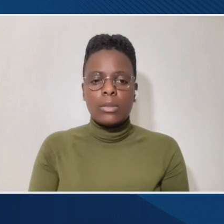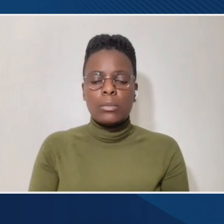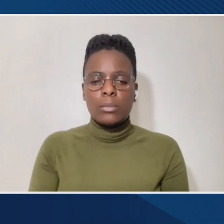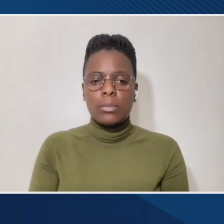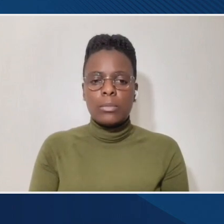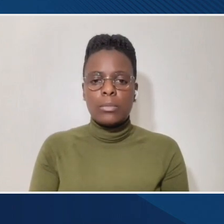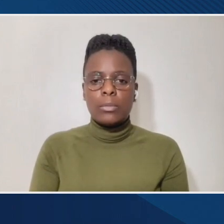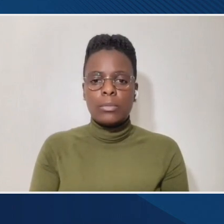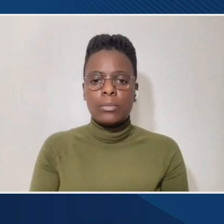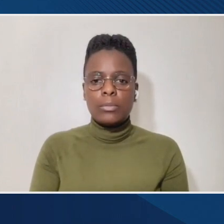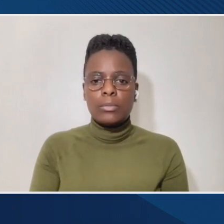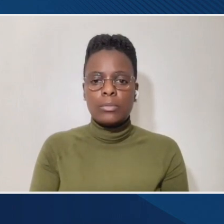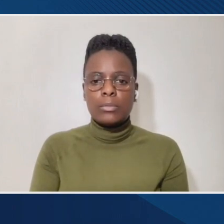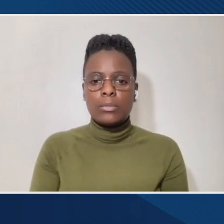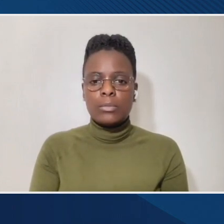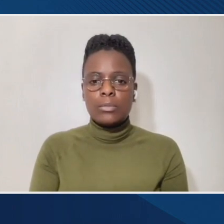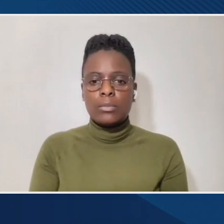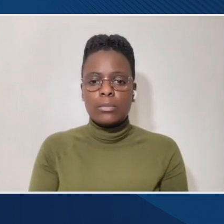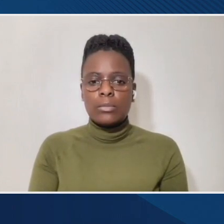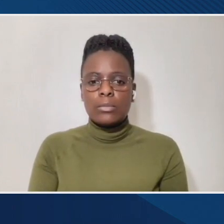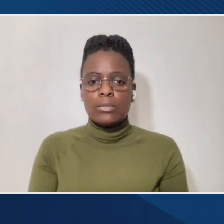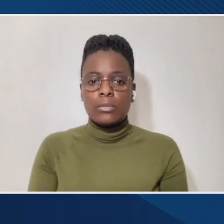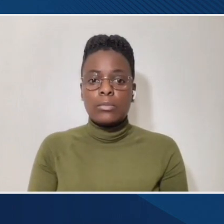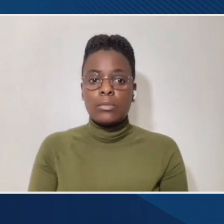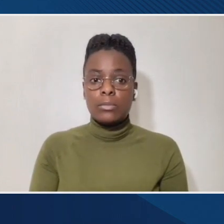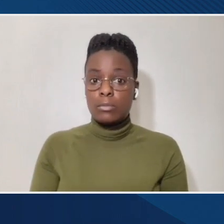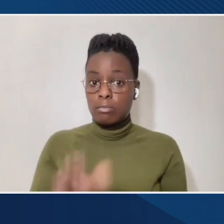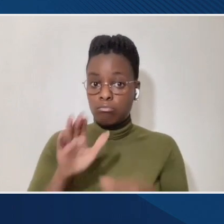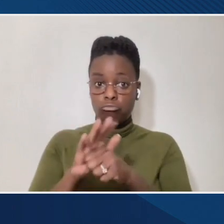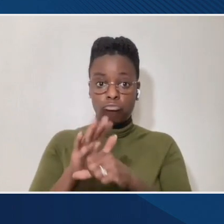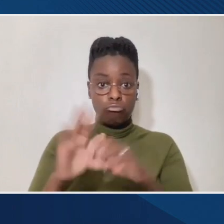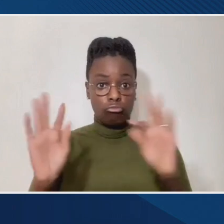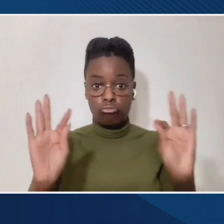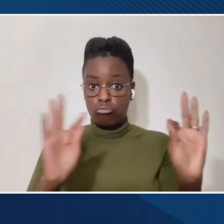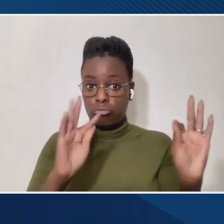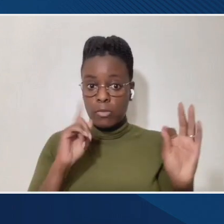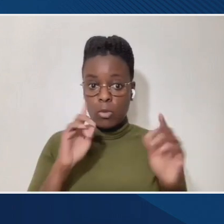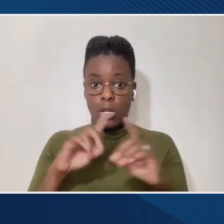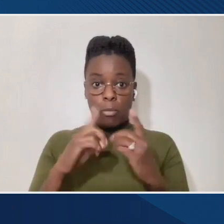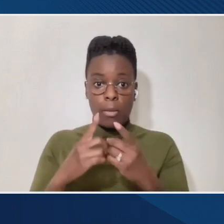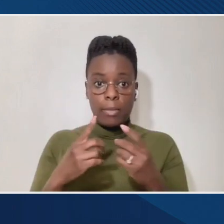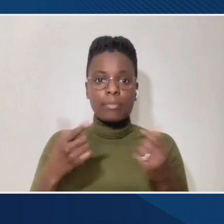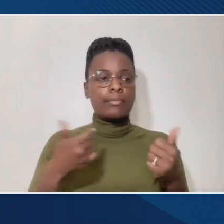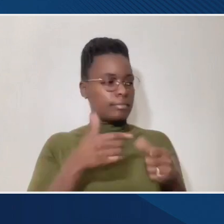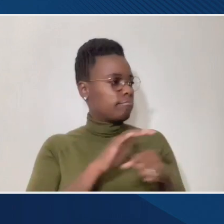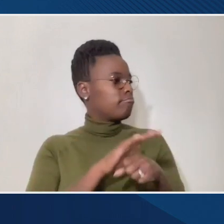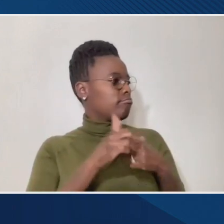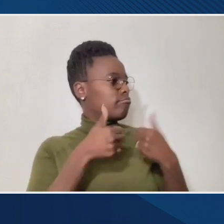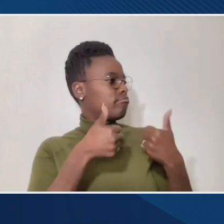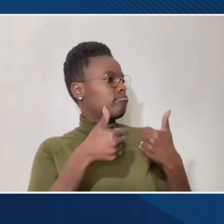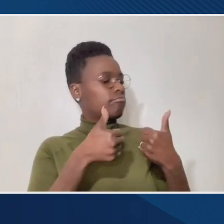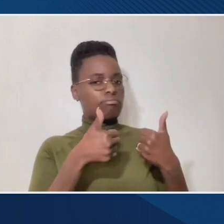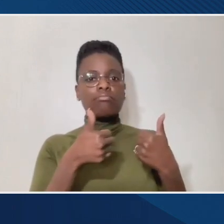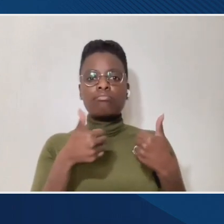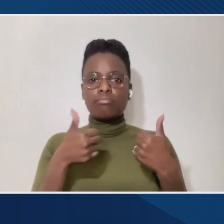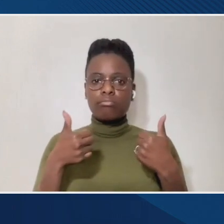all the other students. I don't know. I struggle with that. That's the piece when I'm talking about the equity, that's the one that I keep going back to.